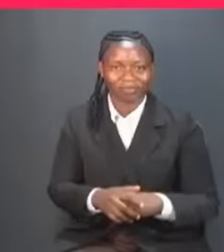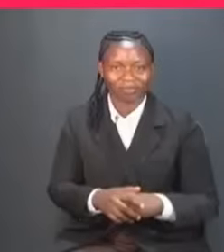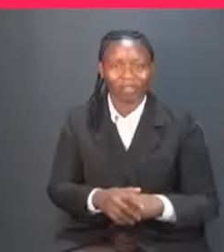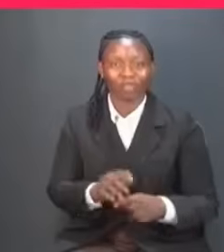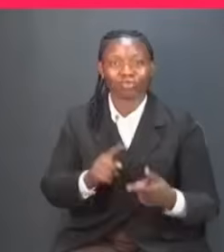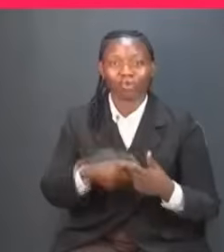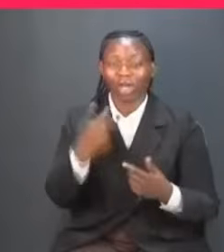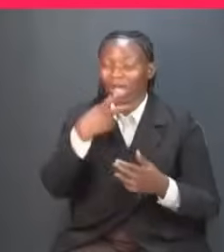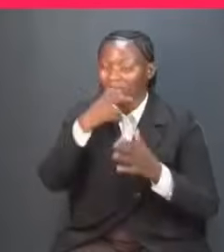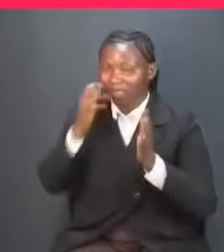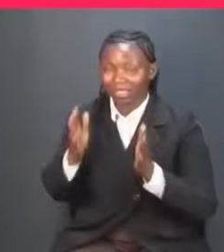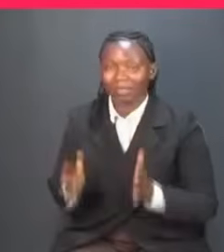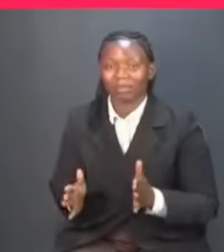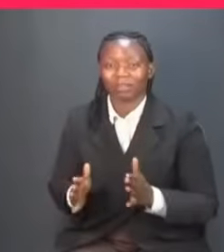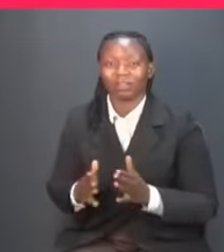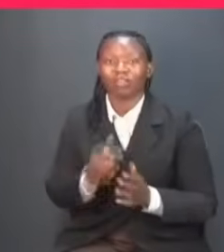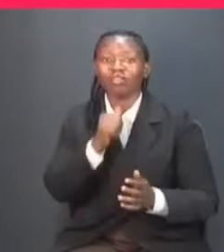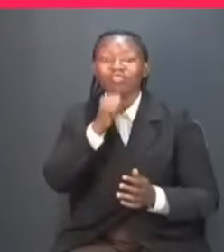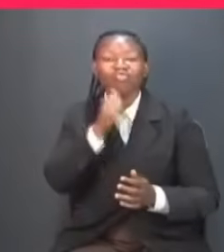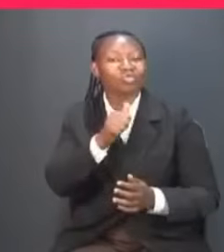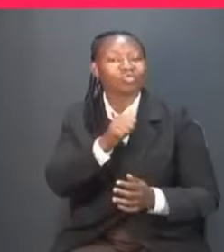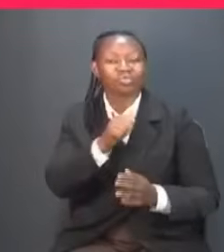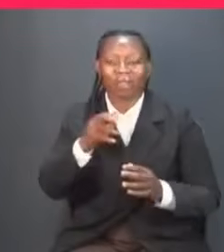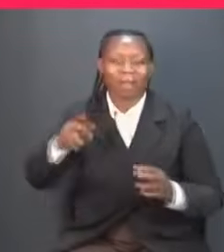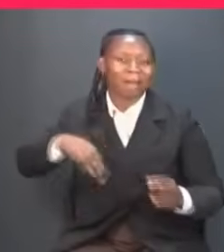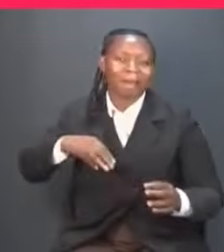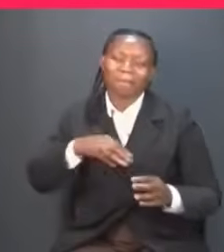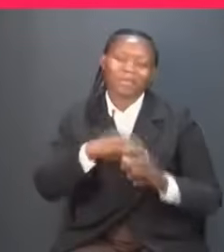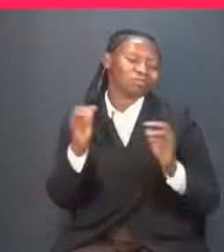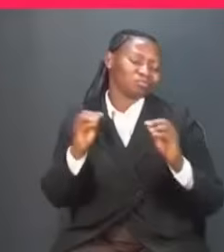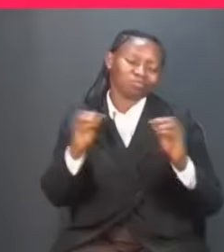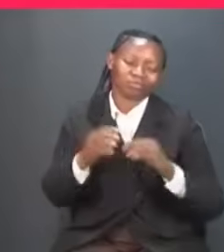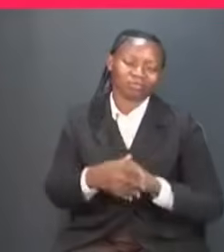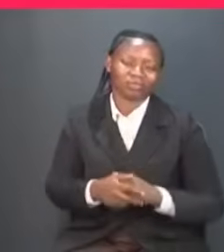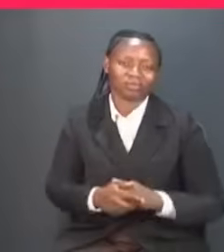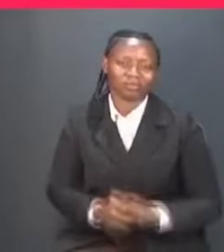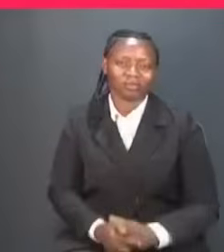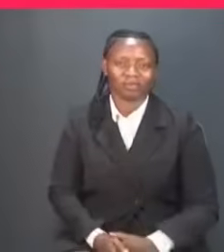speaker, not to a member of parliament.